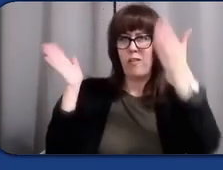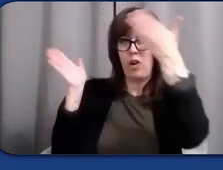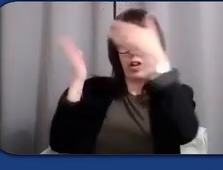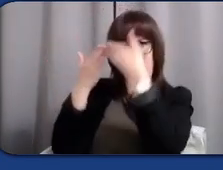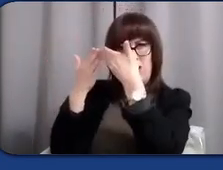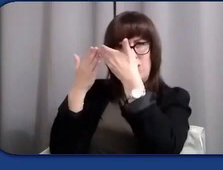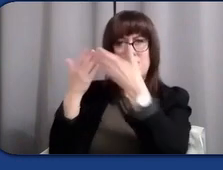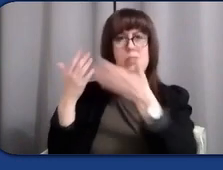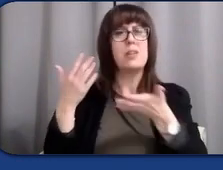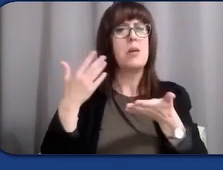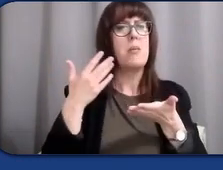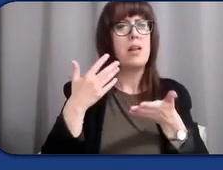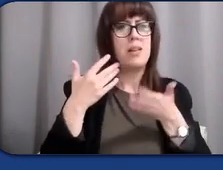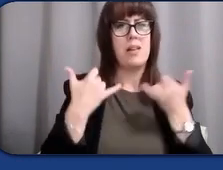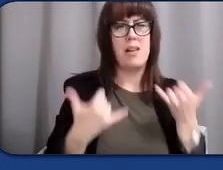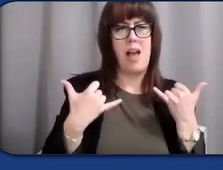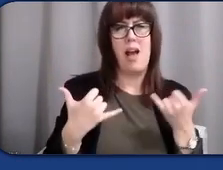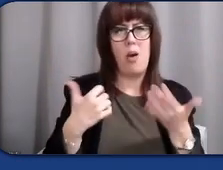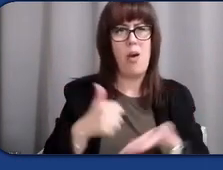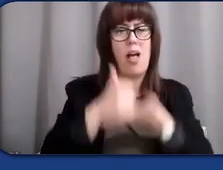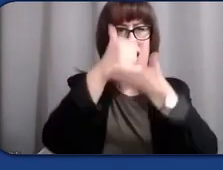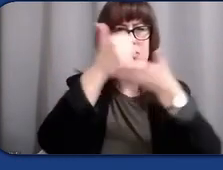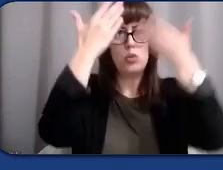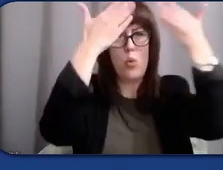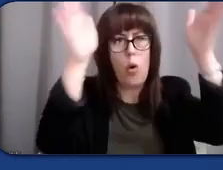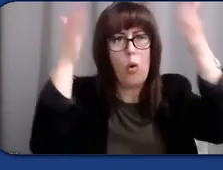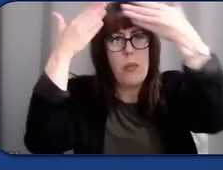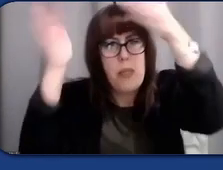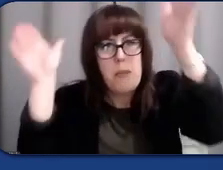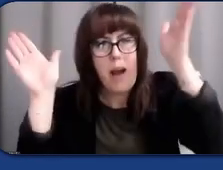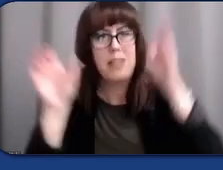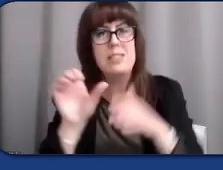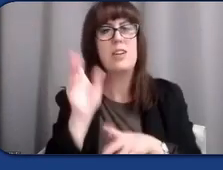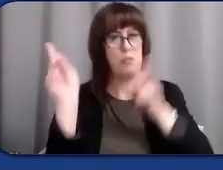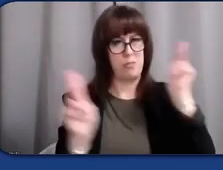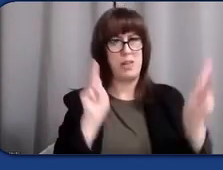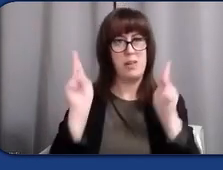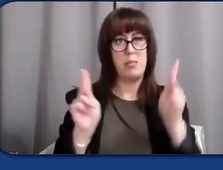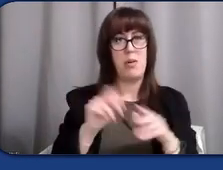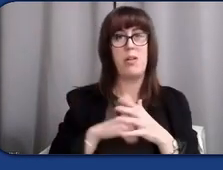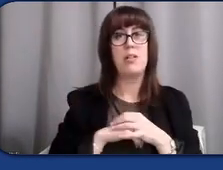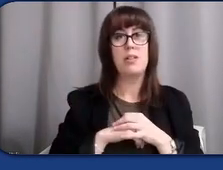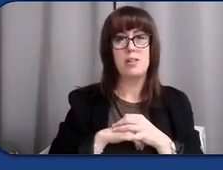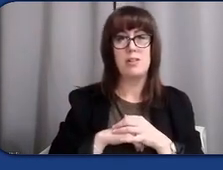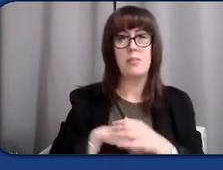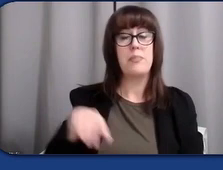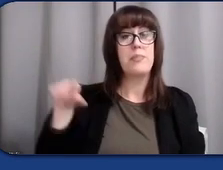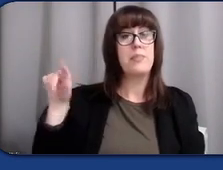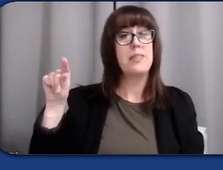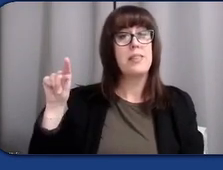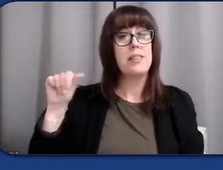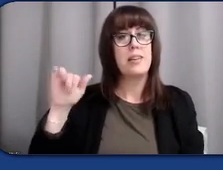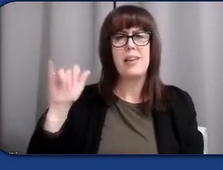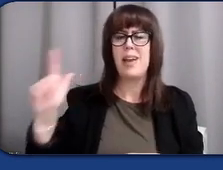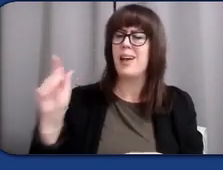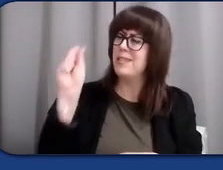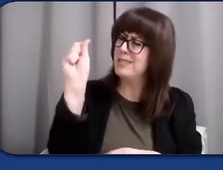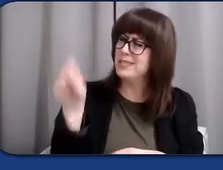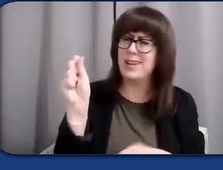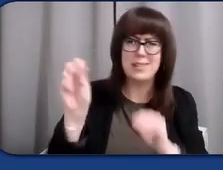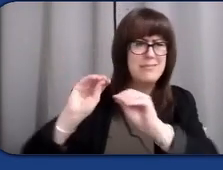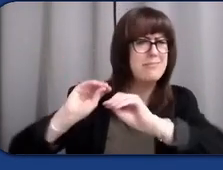blocked. If that makes sense, Gail. Lupai, that made a lot of sense. I it's so